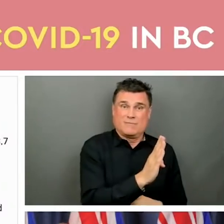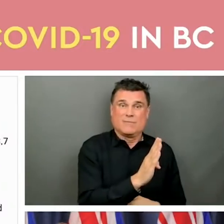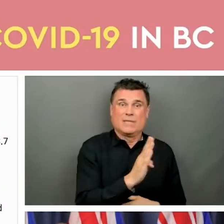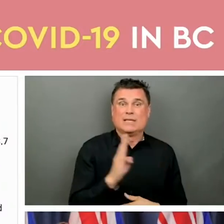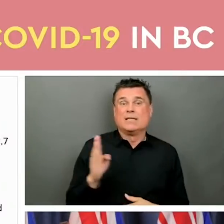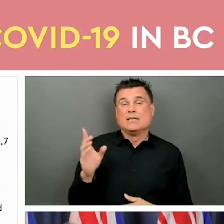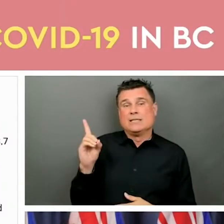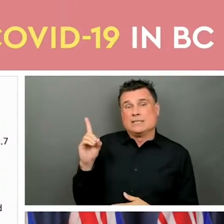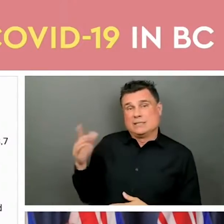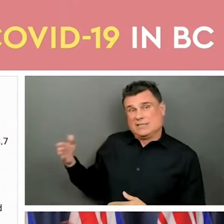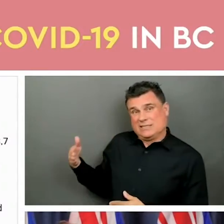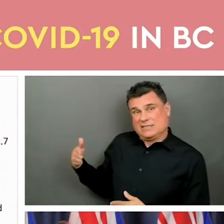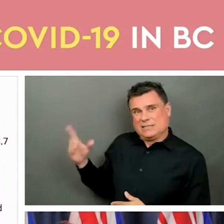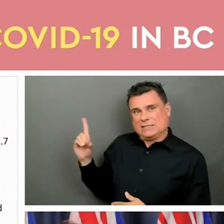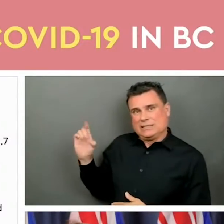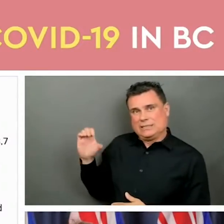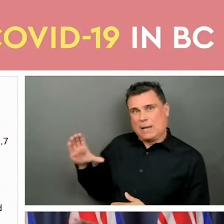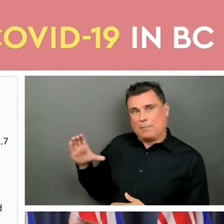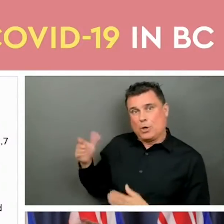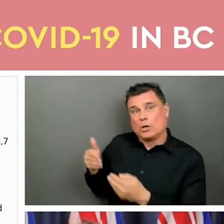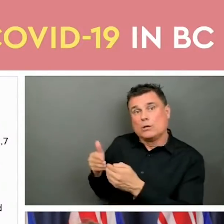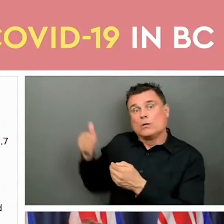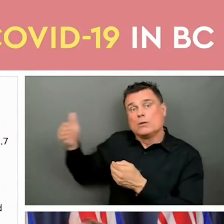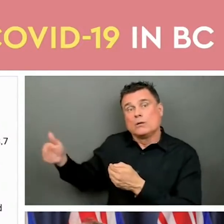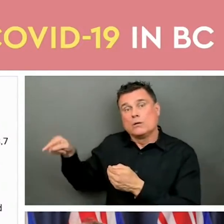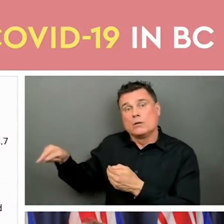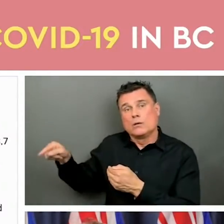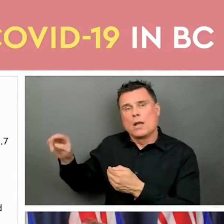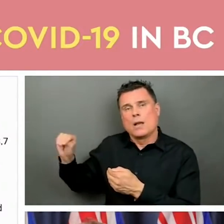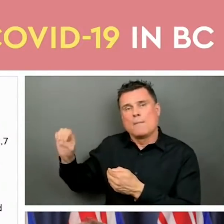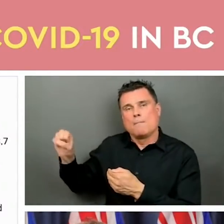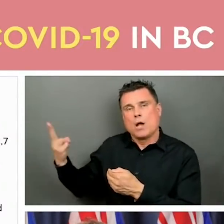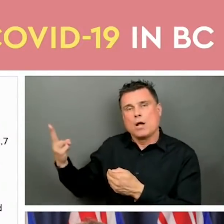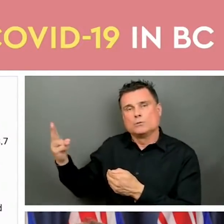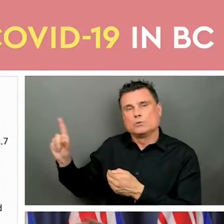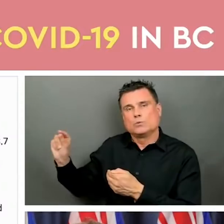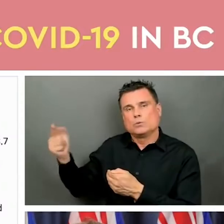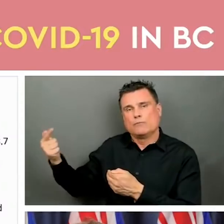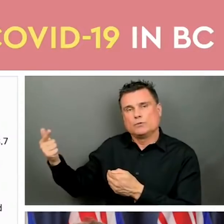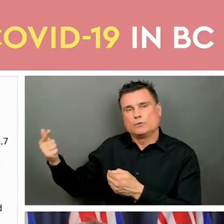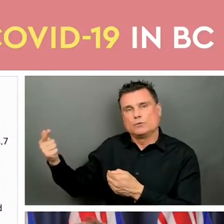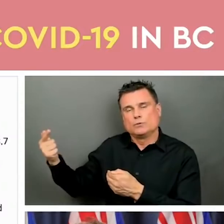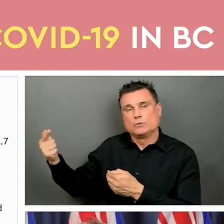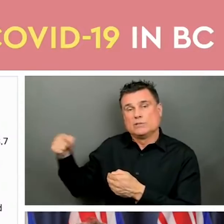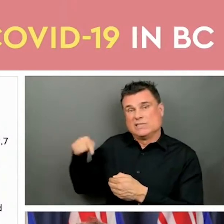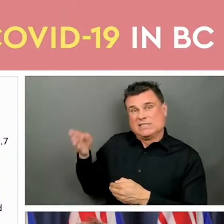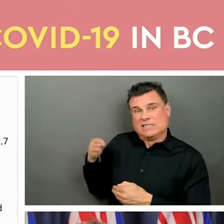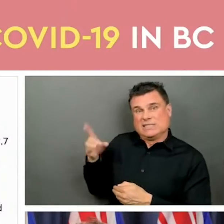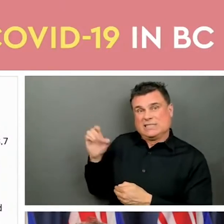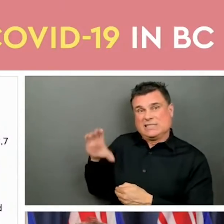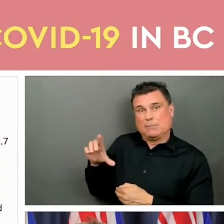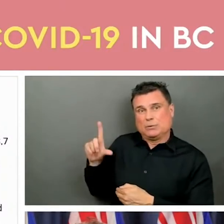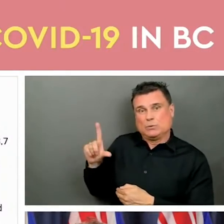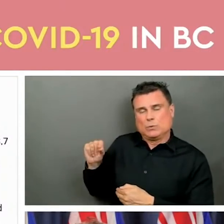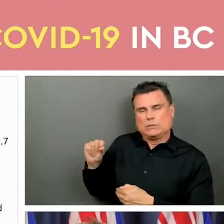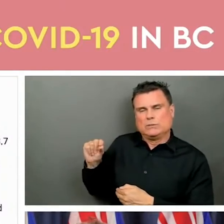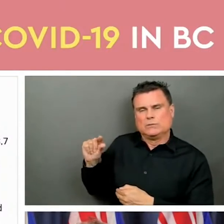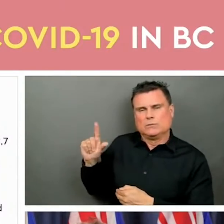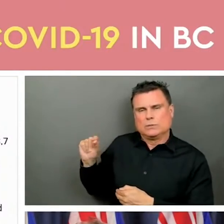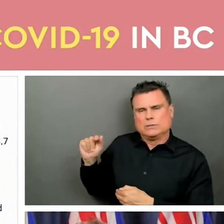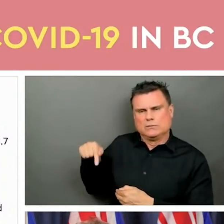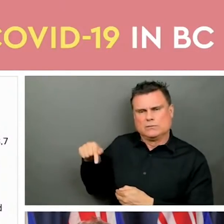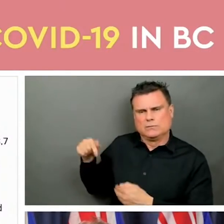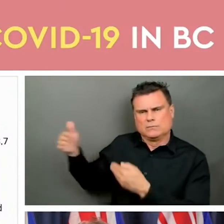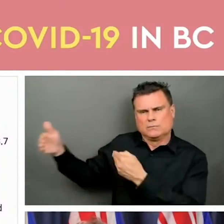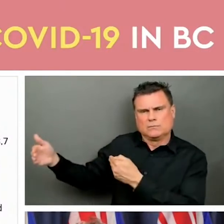you go month to month, you'll see that there has been an increase in hospitalizations, even in older categories, from